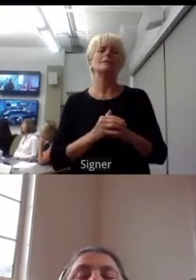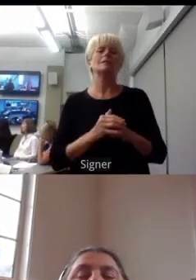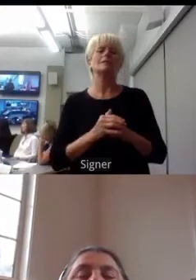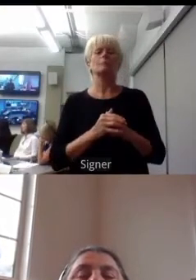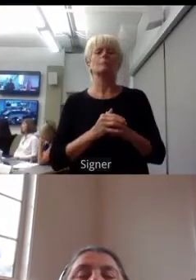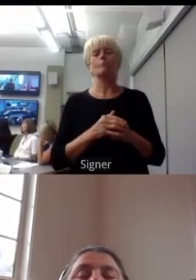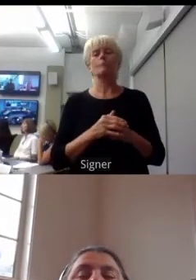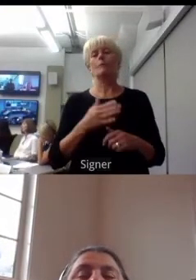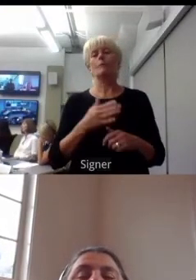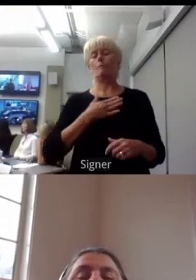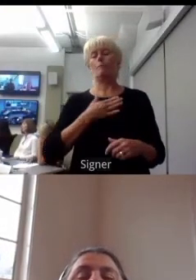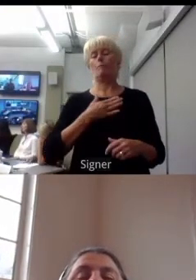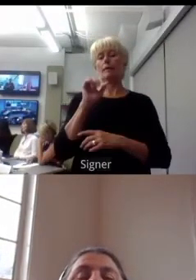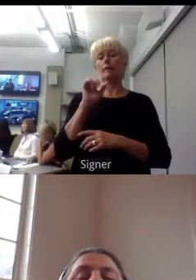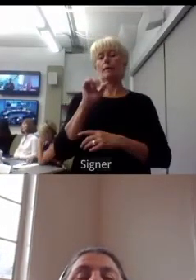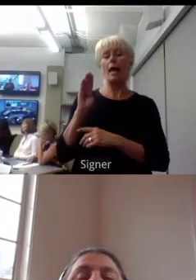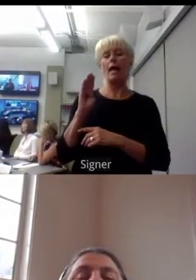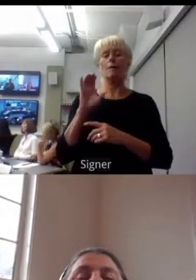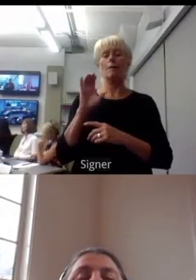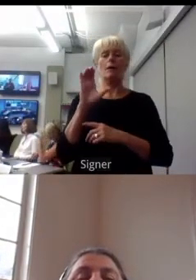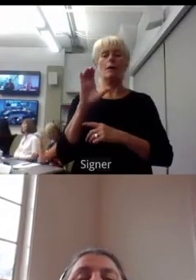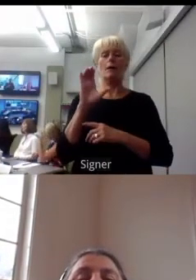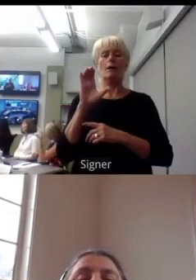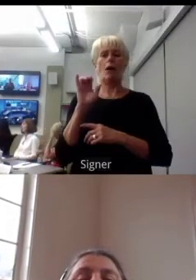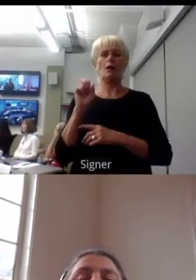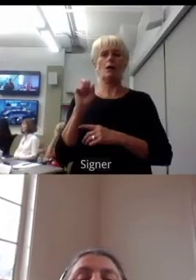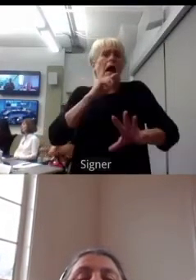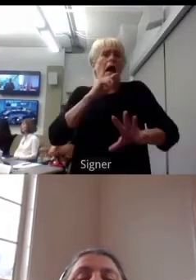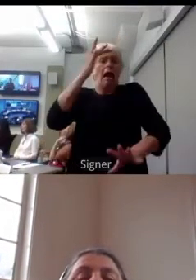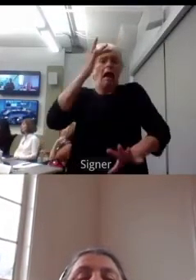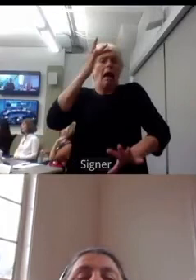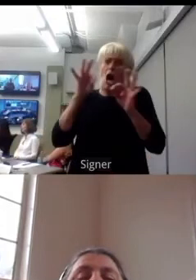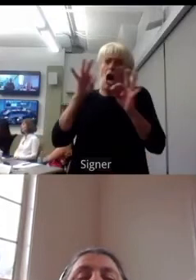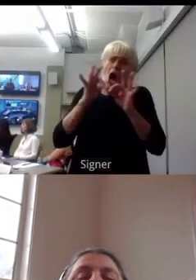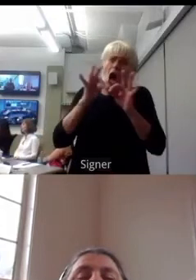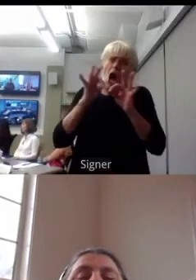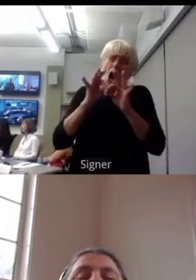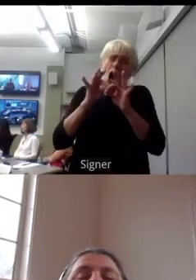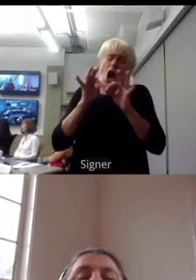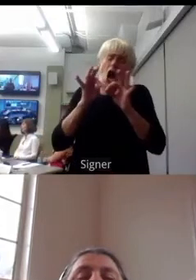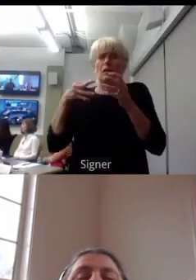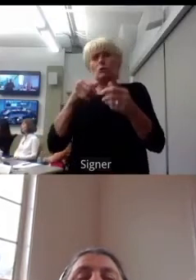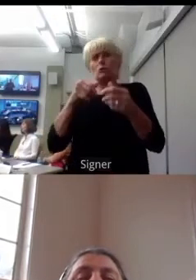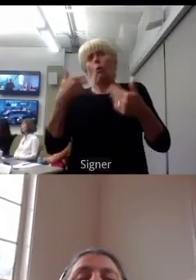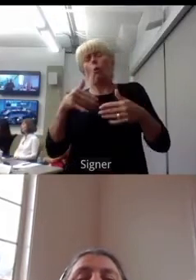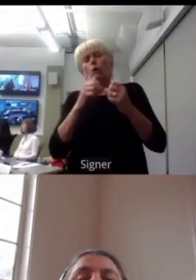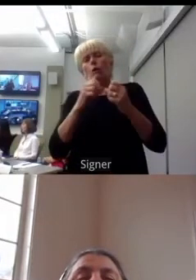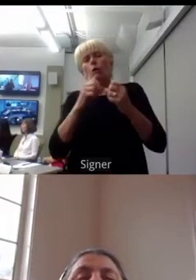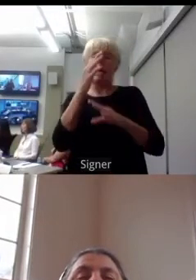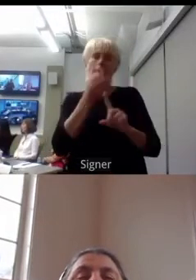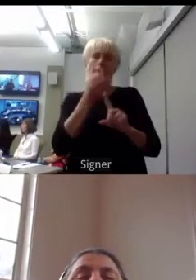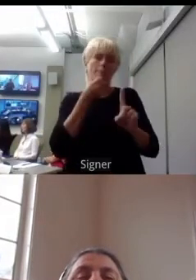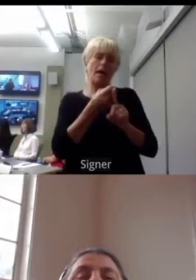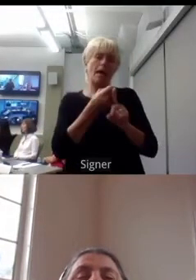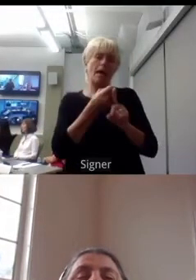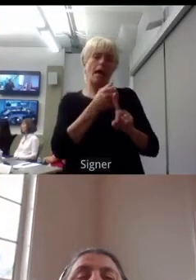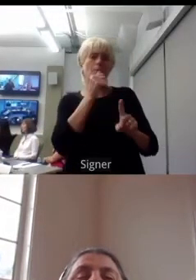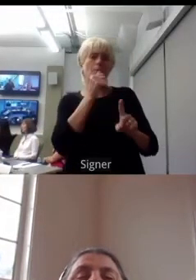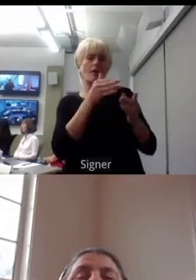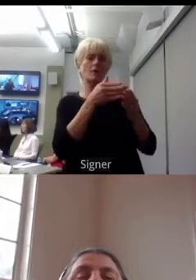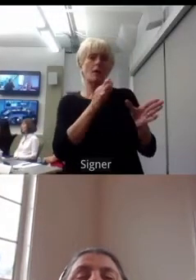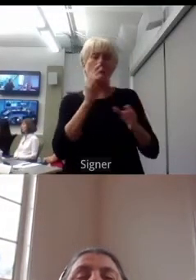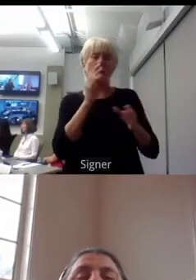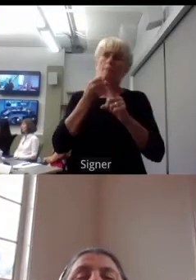of implementation and both the impact on the private sector, but also the cost to the public sector of having to live up to those